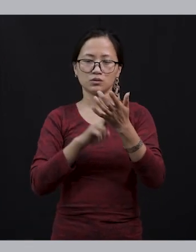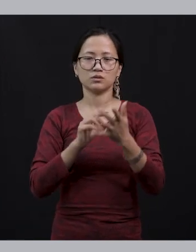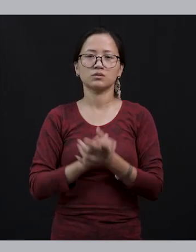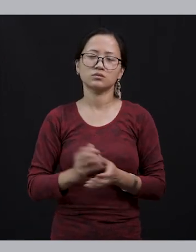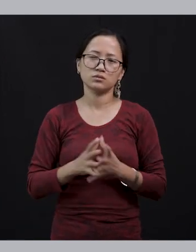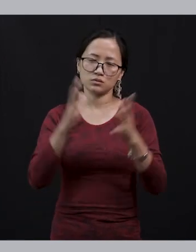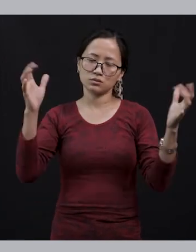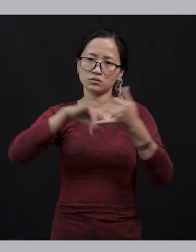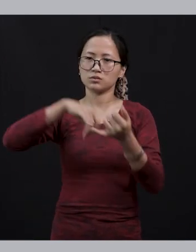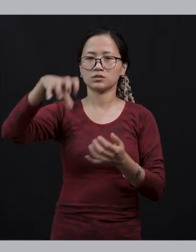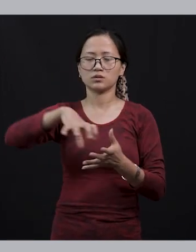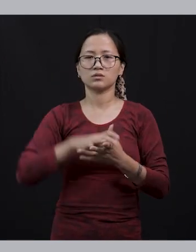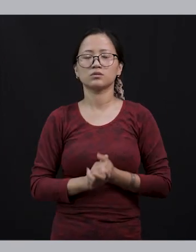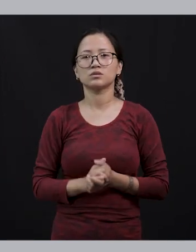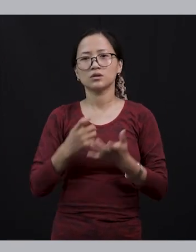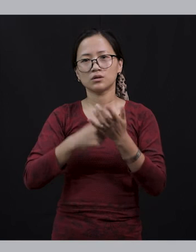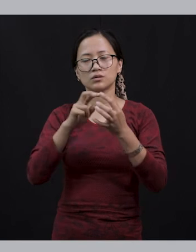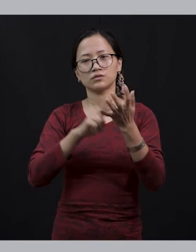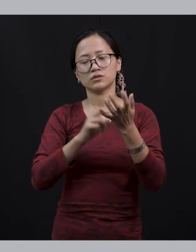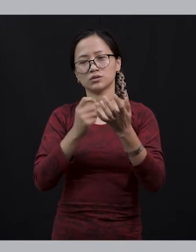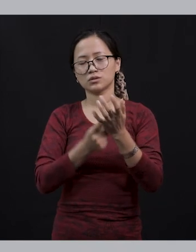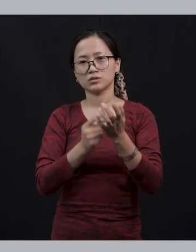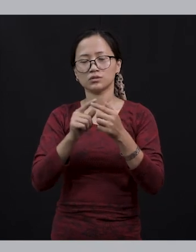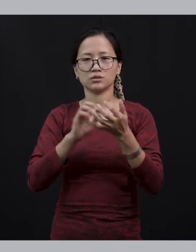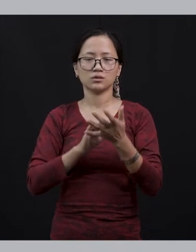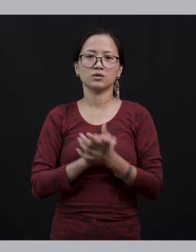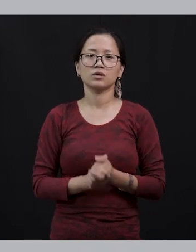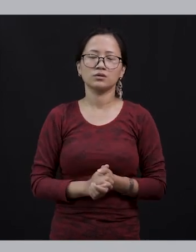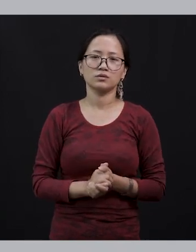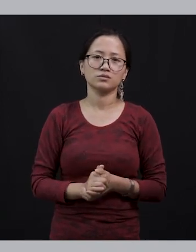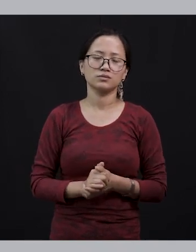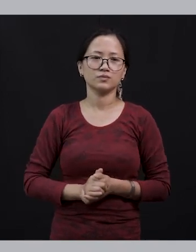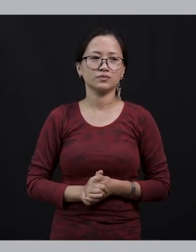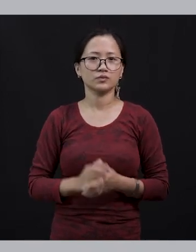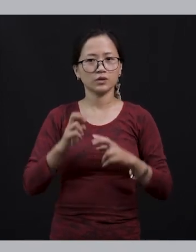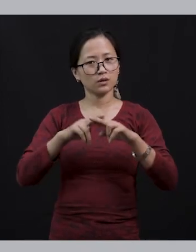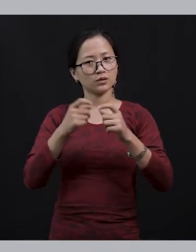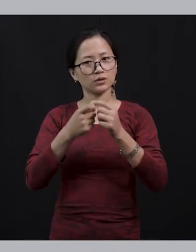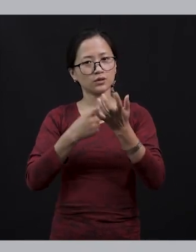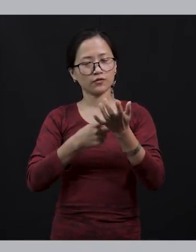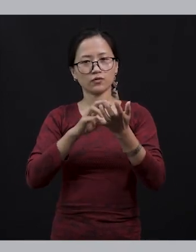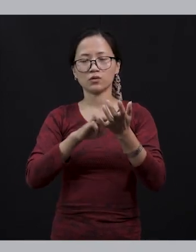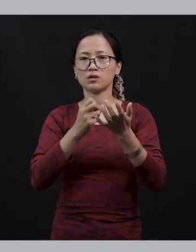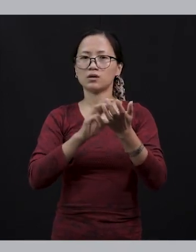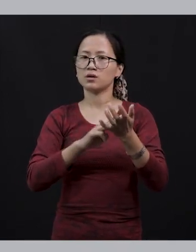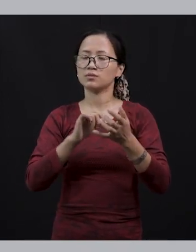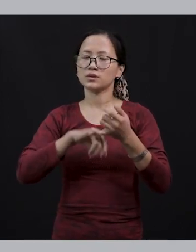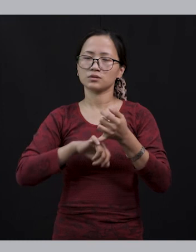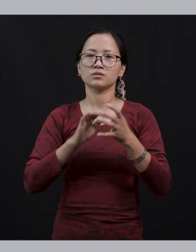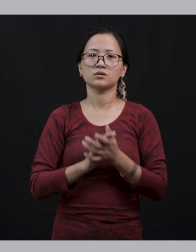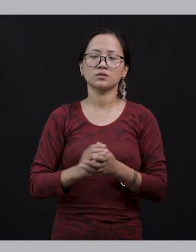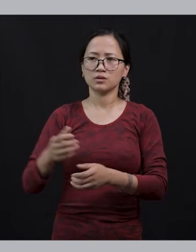state gets a lot of revenue so that he can fund his military operations. So reforms and strength in the army,